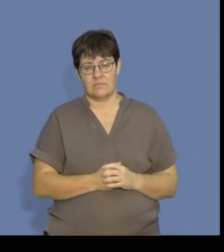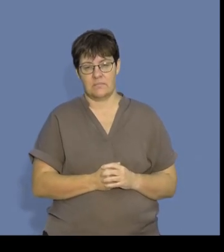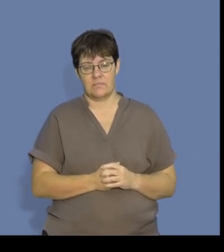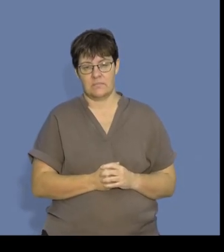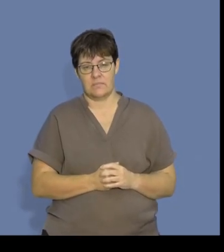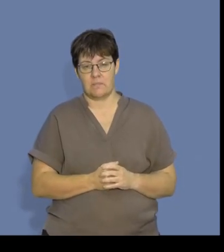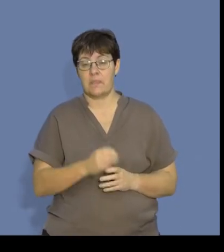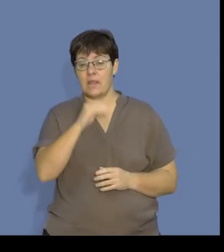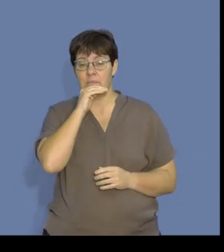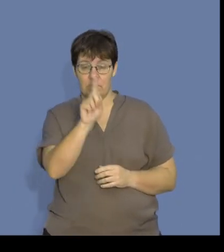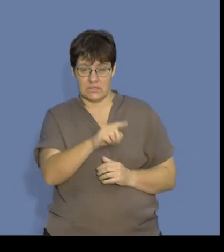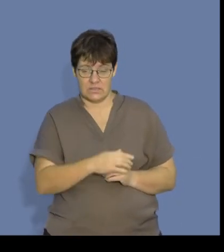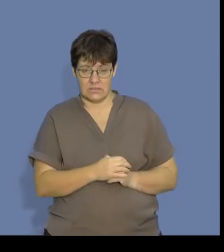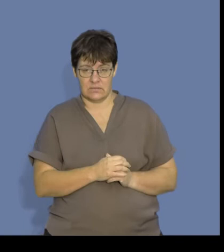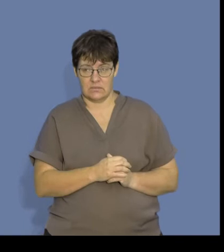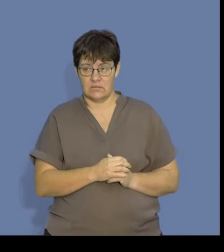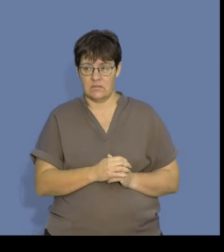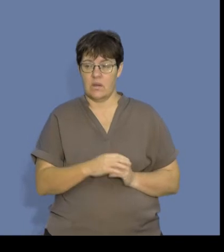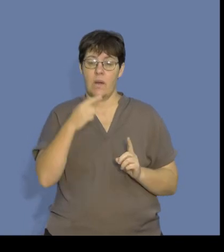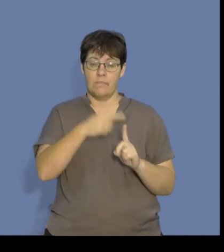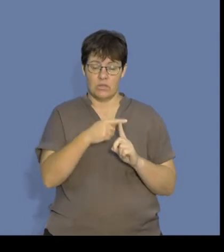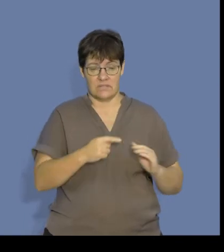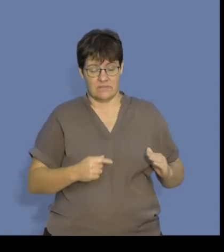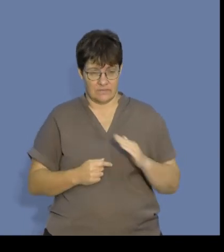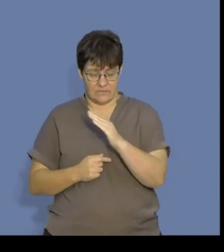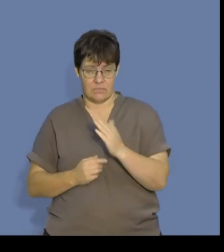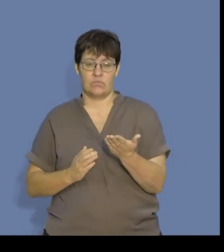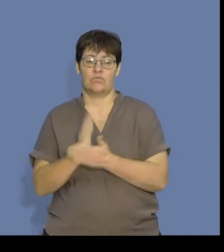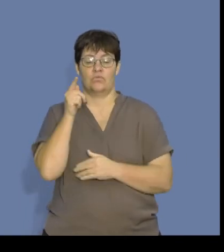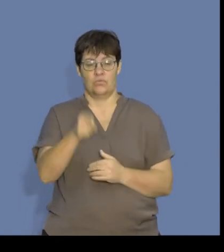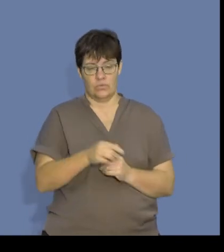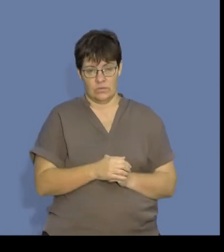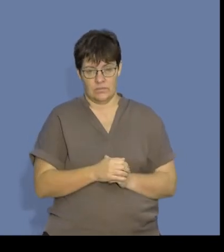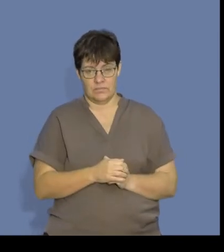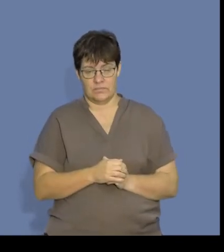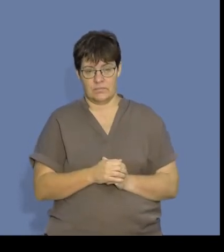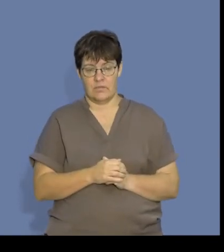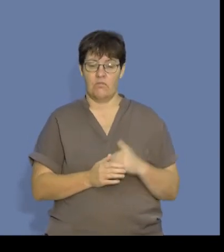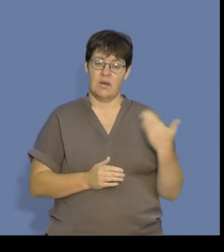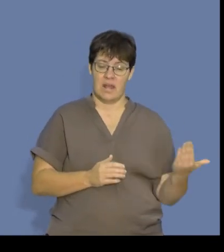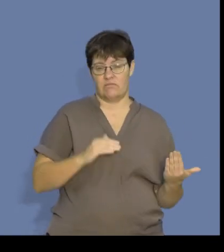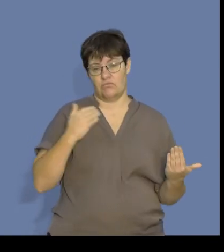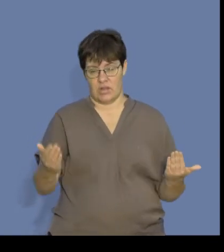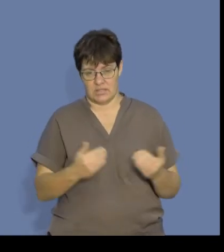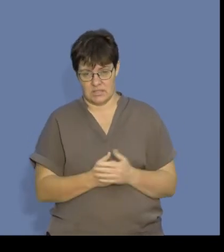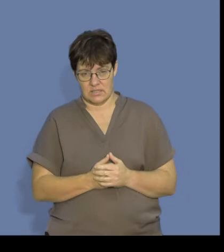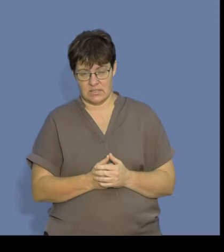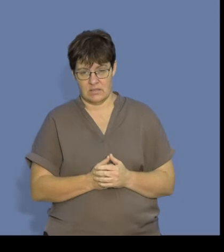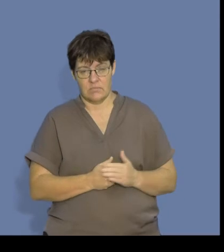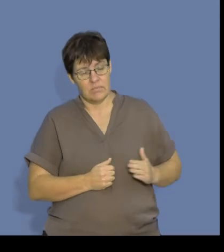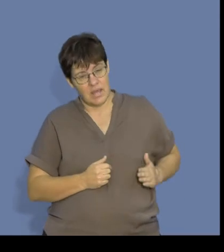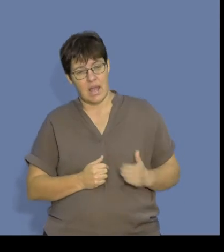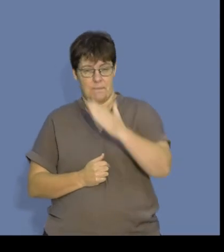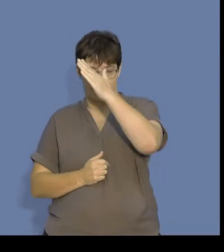So what I mean is, for it to have a positive gradient, it must go like that, right? From left to right, and it